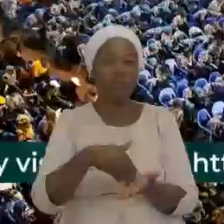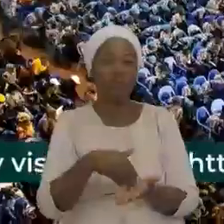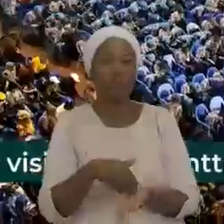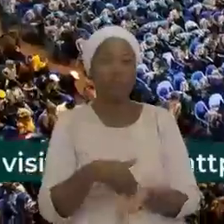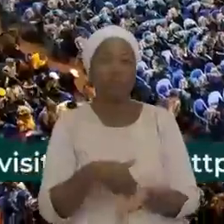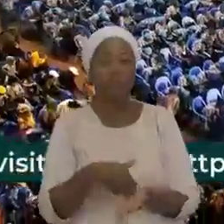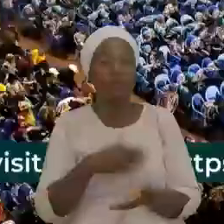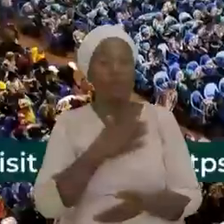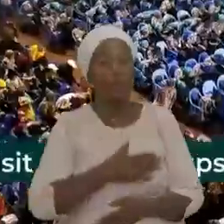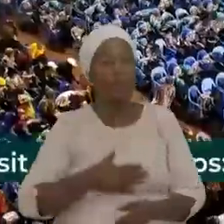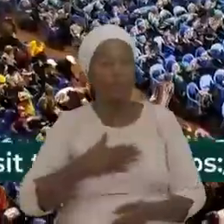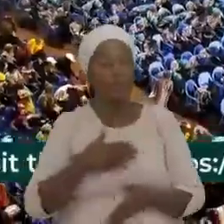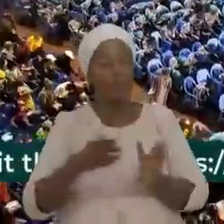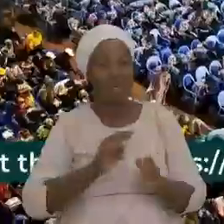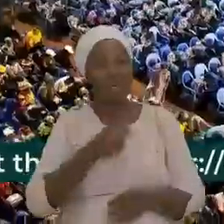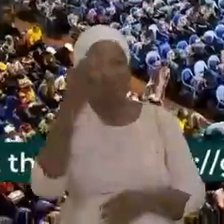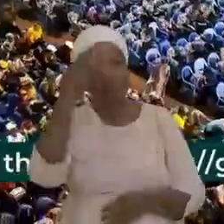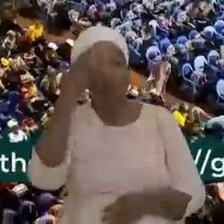Please let us know.